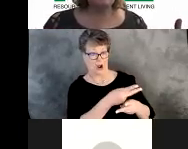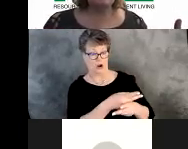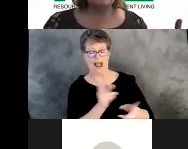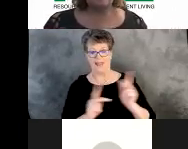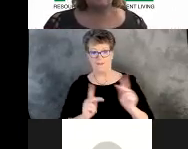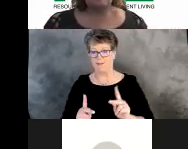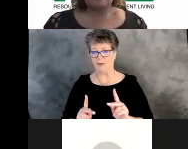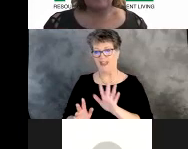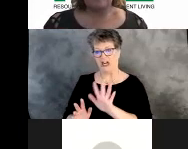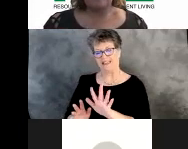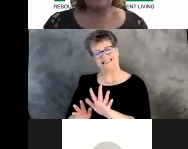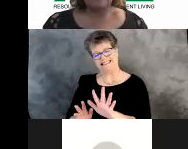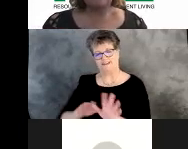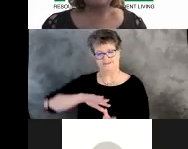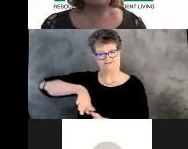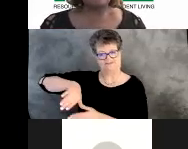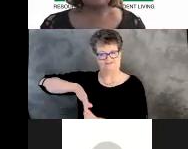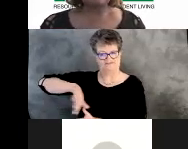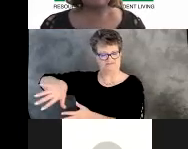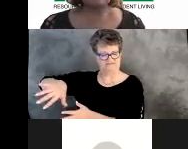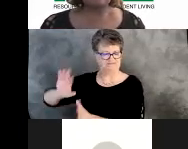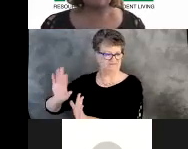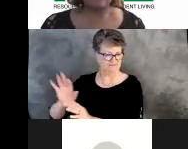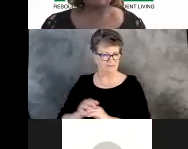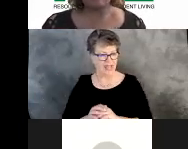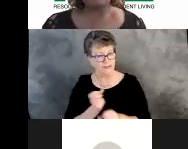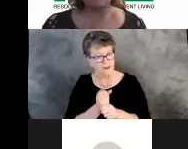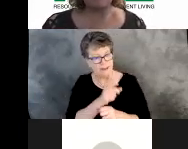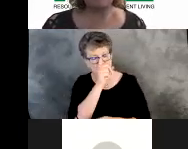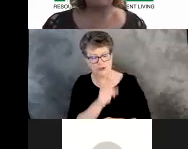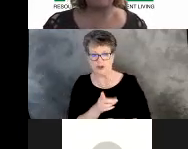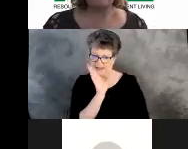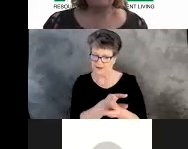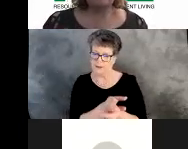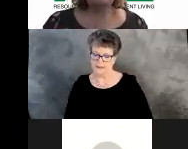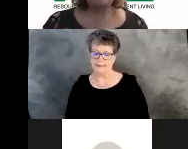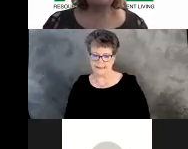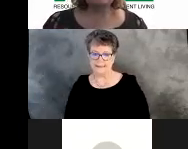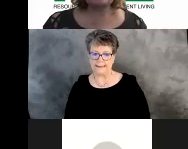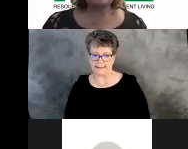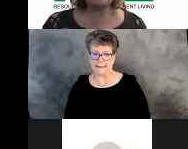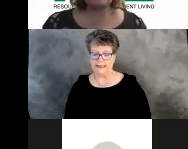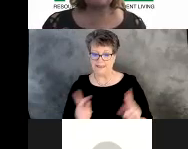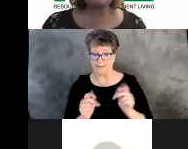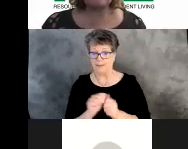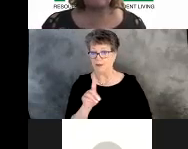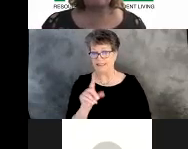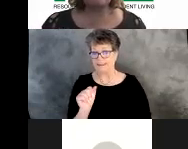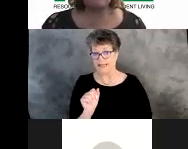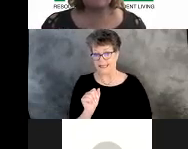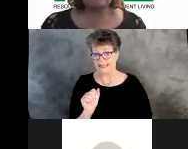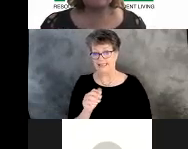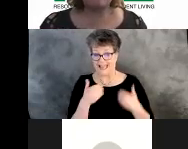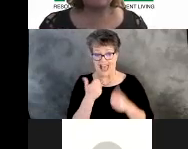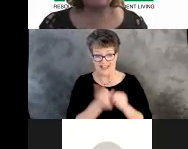don't are sent off to the side. And so we need to make sure that stops happening, and that people with disabilities have every